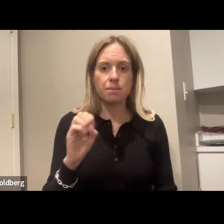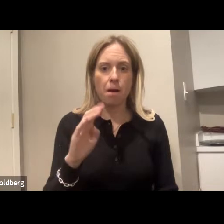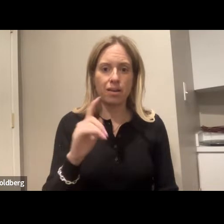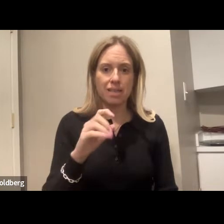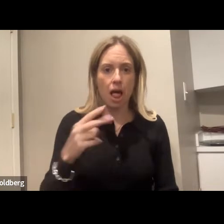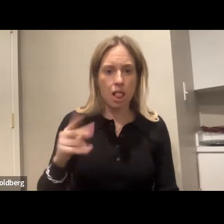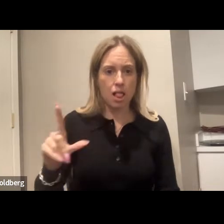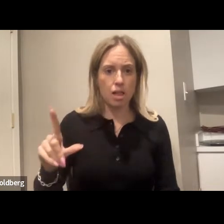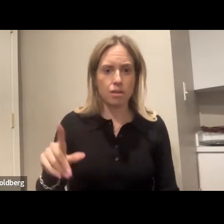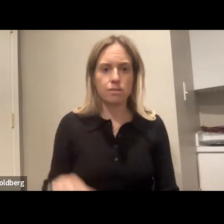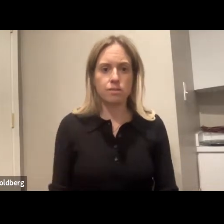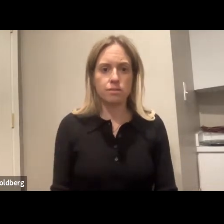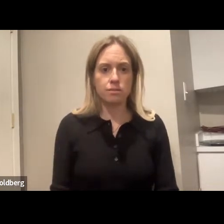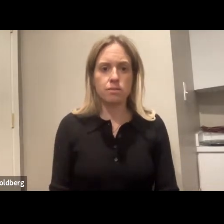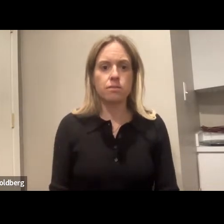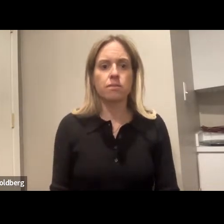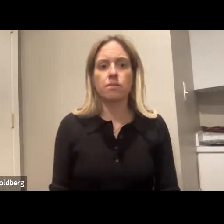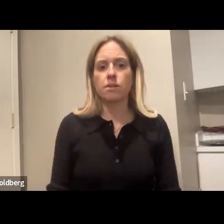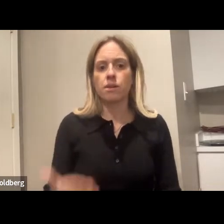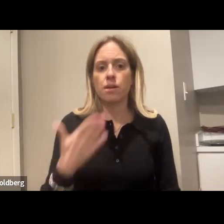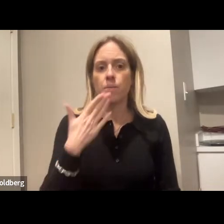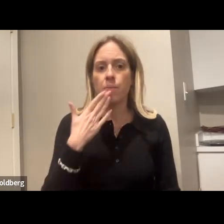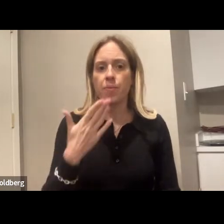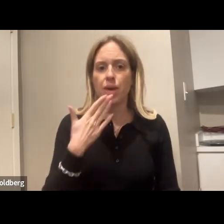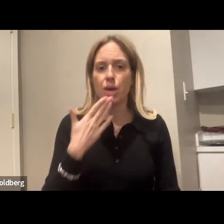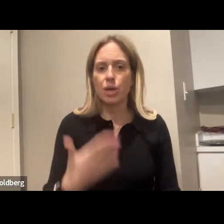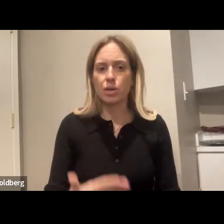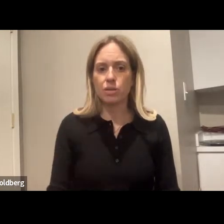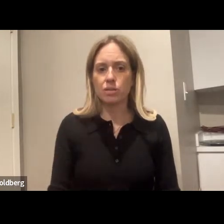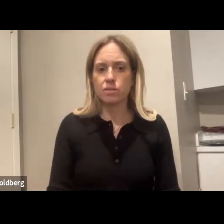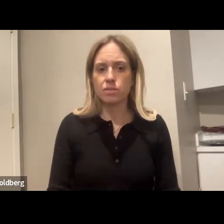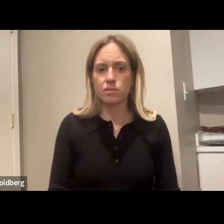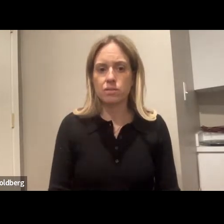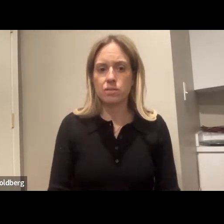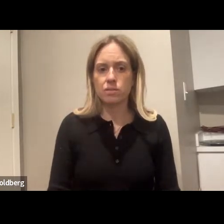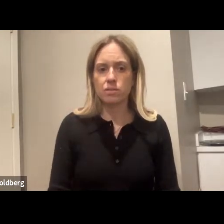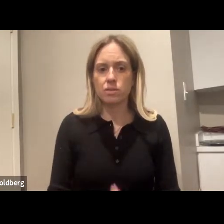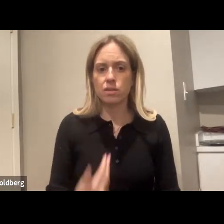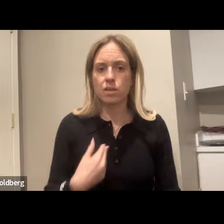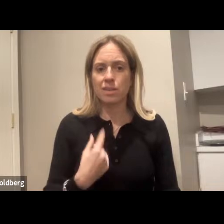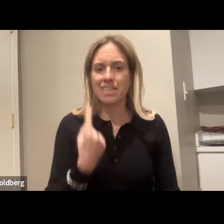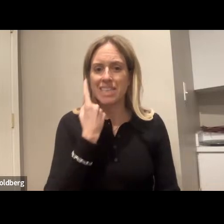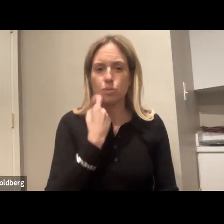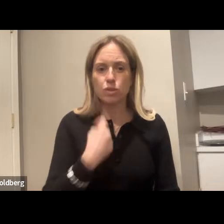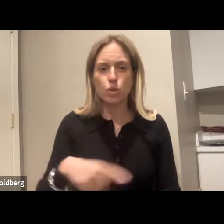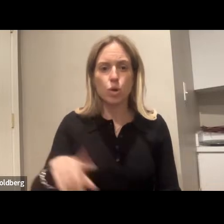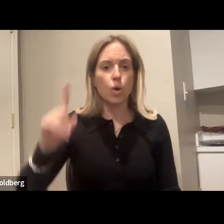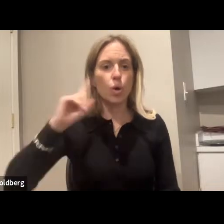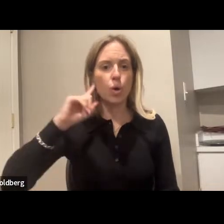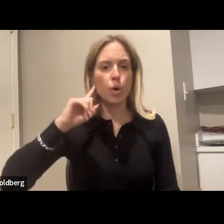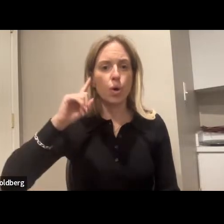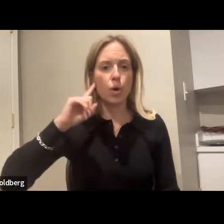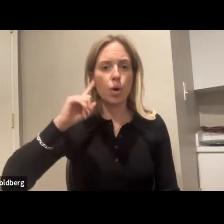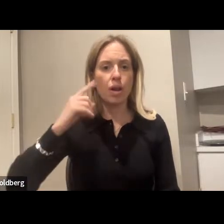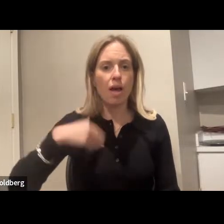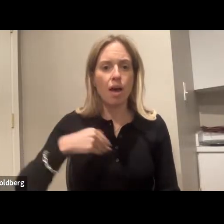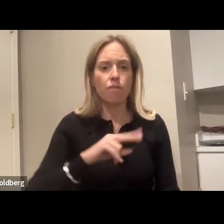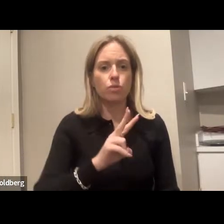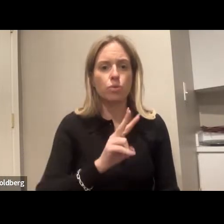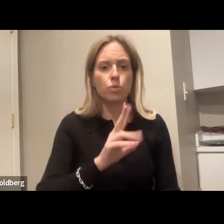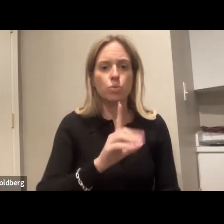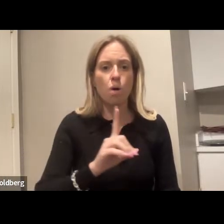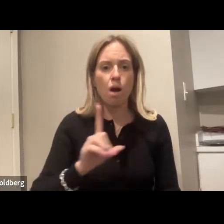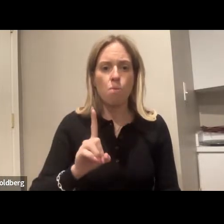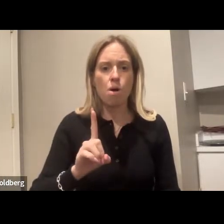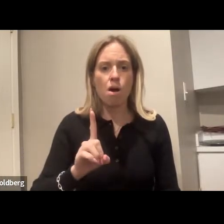question? Thank you, Ms. Buxwell. I have recently heard that there is a 211, but could